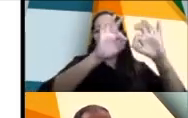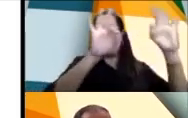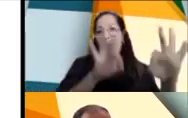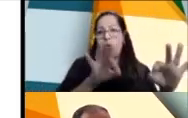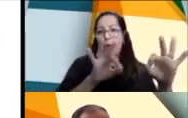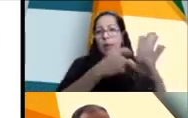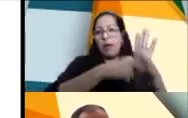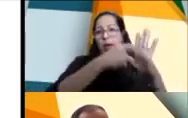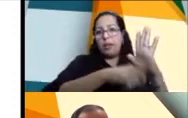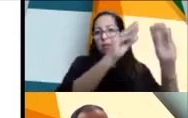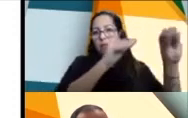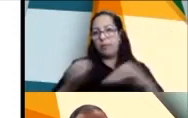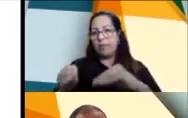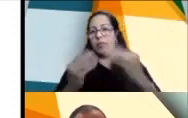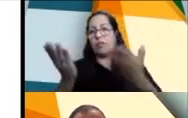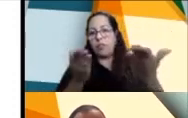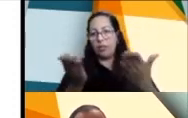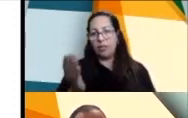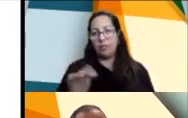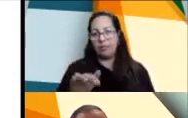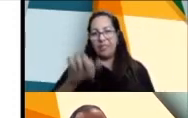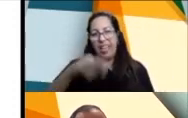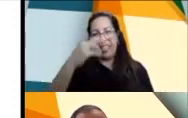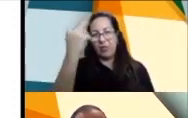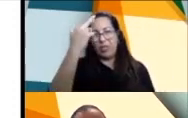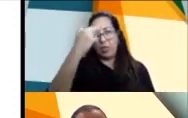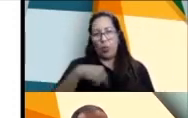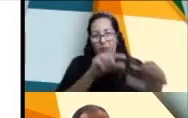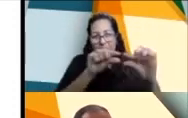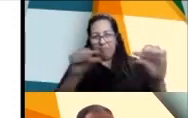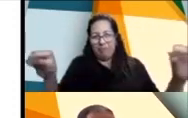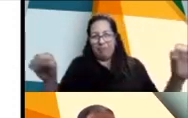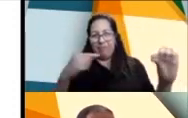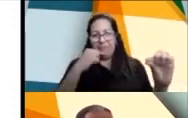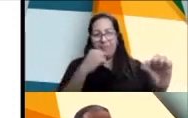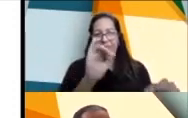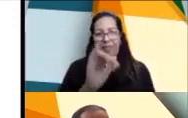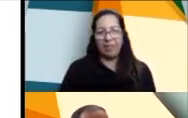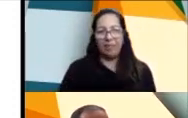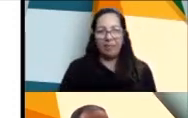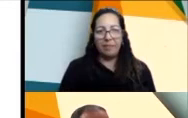the services. So that's why we included a cost form for providing the detail.